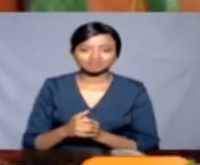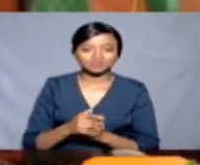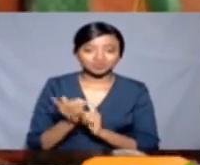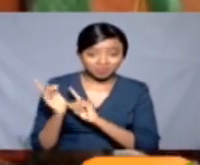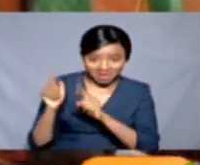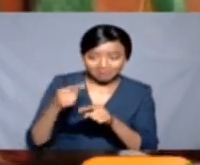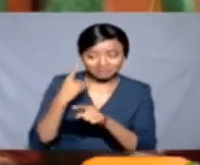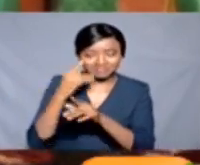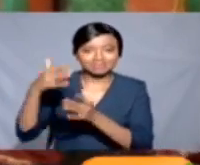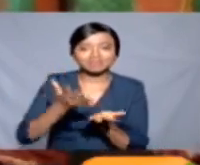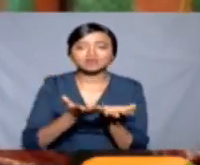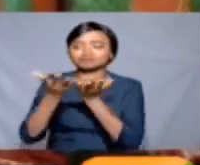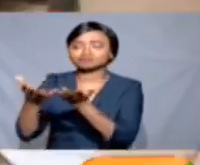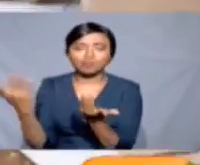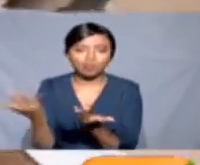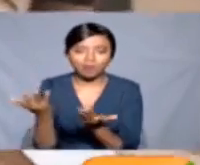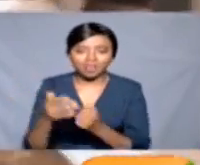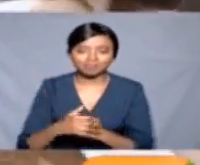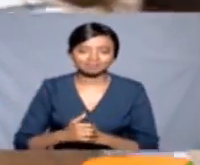mkie munioni.